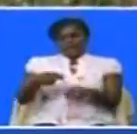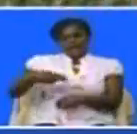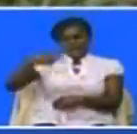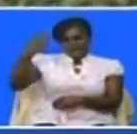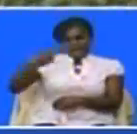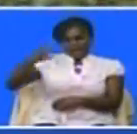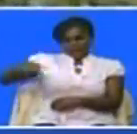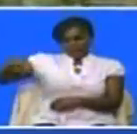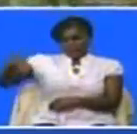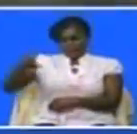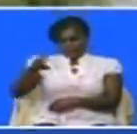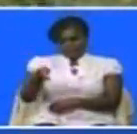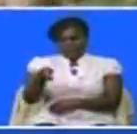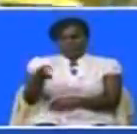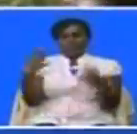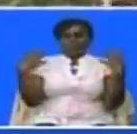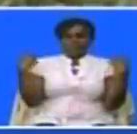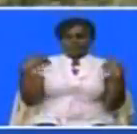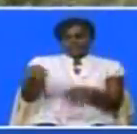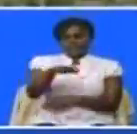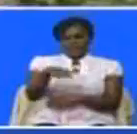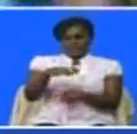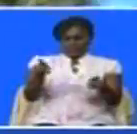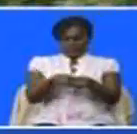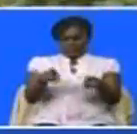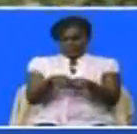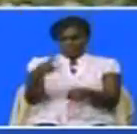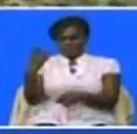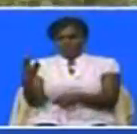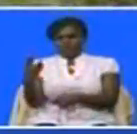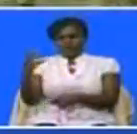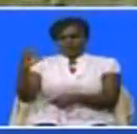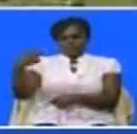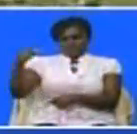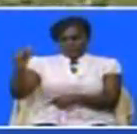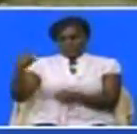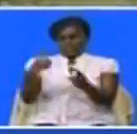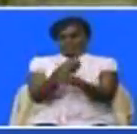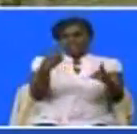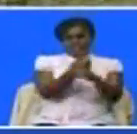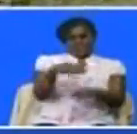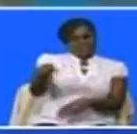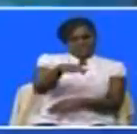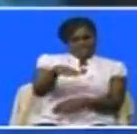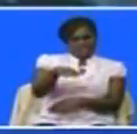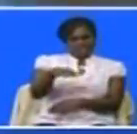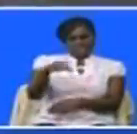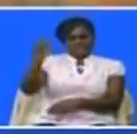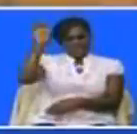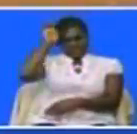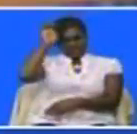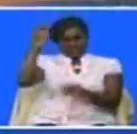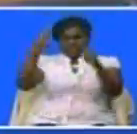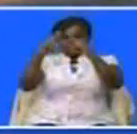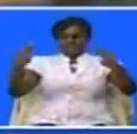altitude marathon is a point-to-point marathon with 11 turns and 4 elevations in Chebarbar, Chepterit, Kosirai and the Eldoret International